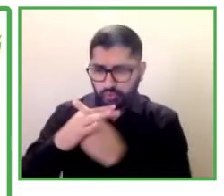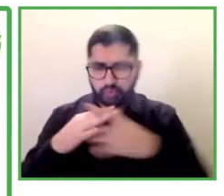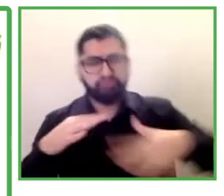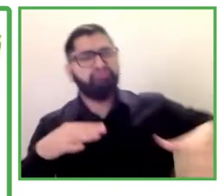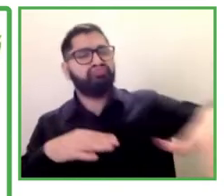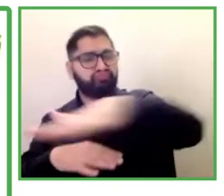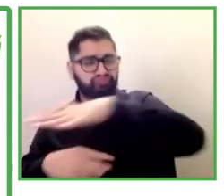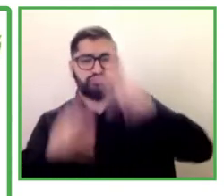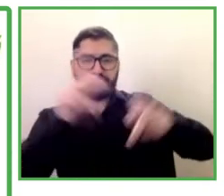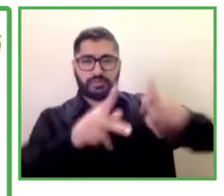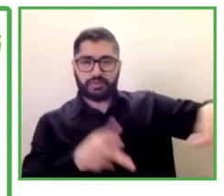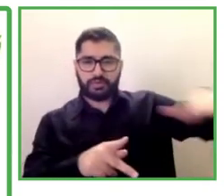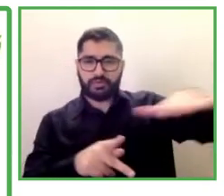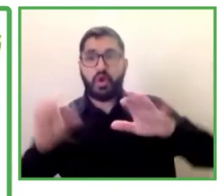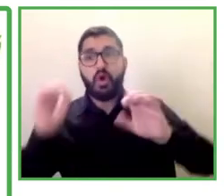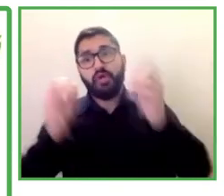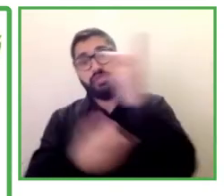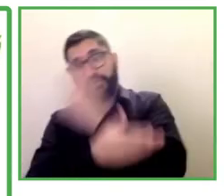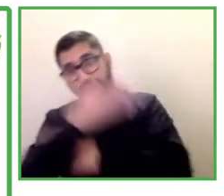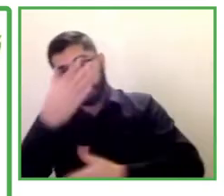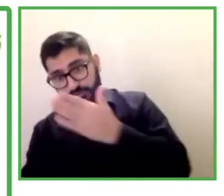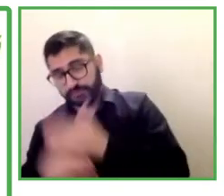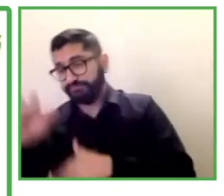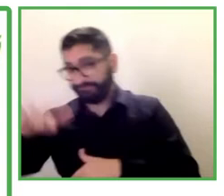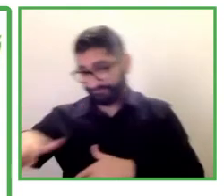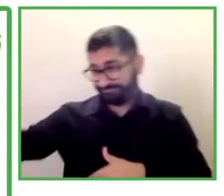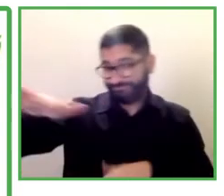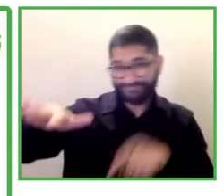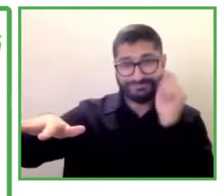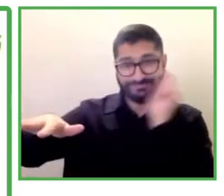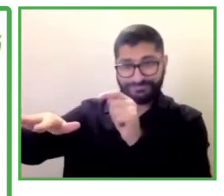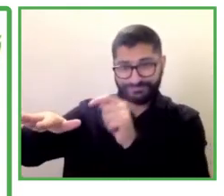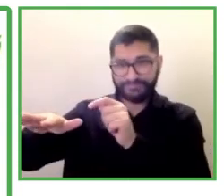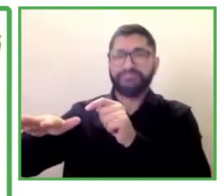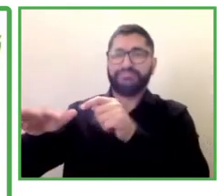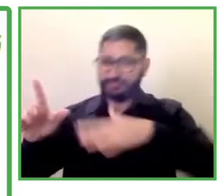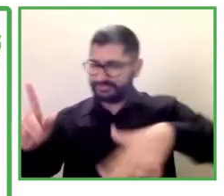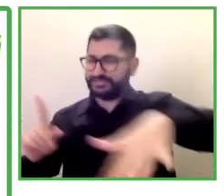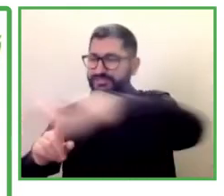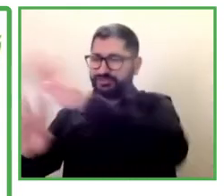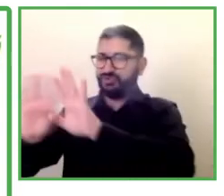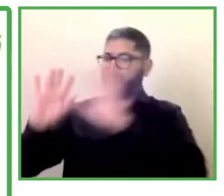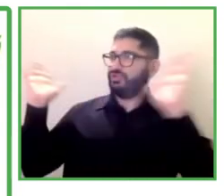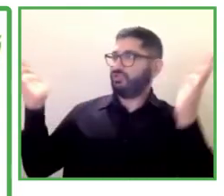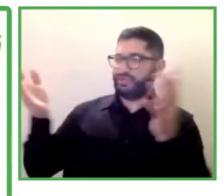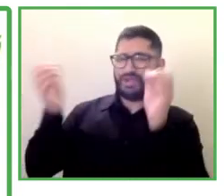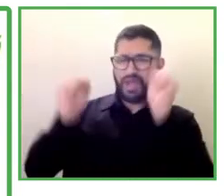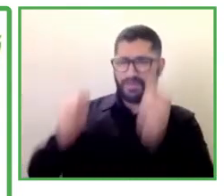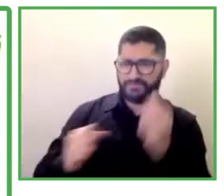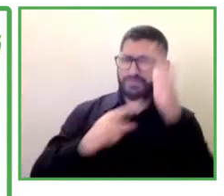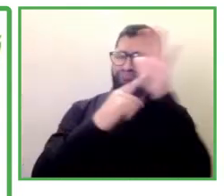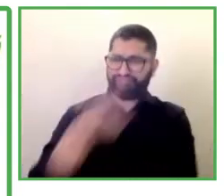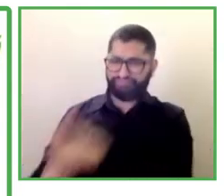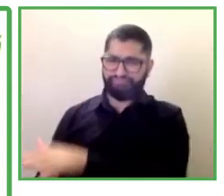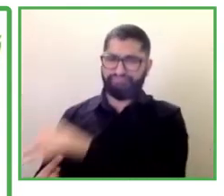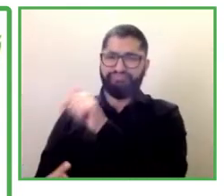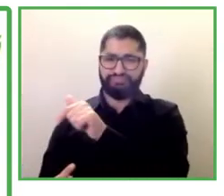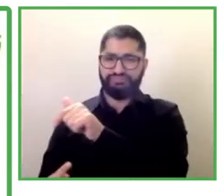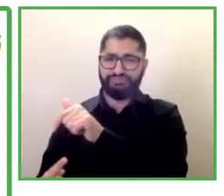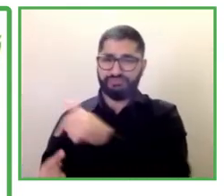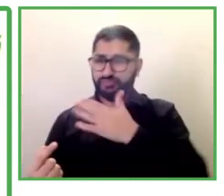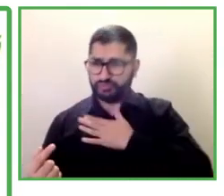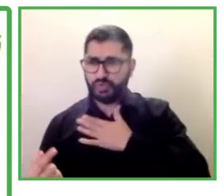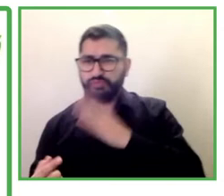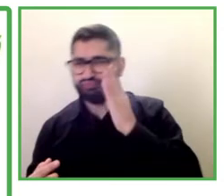possible. All of these people, or most of these people, come from marginal backgrounds. And